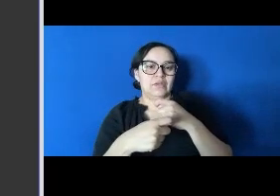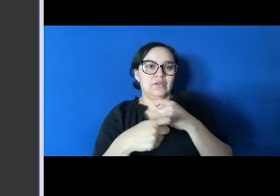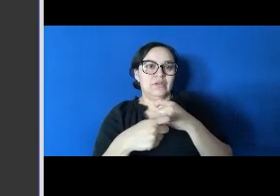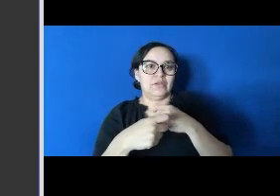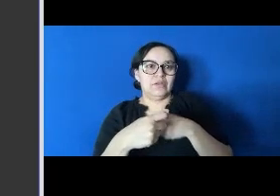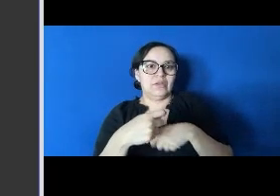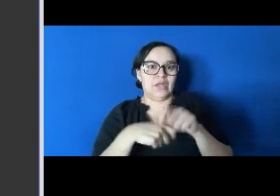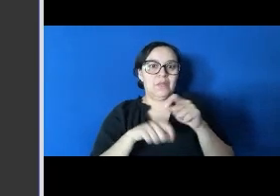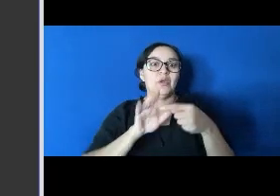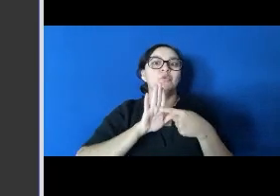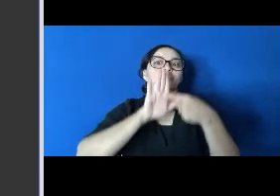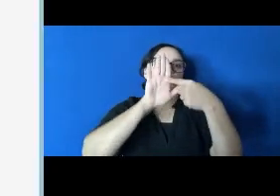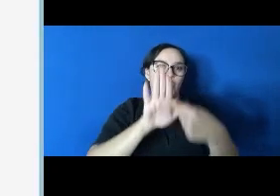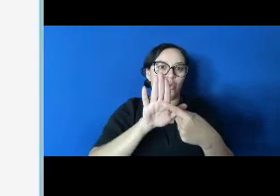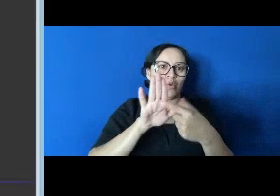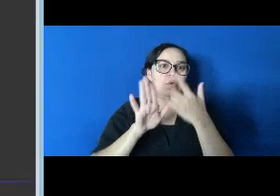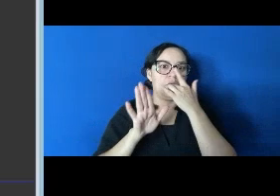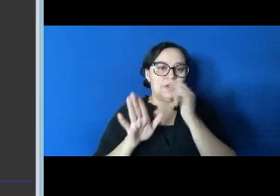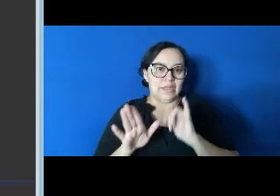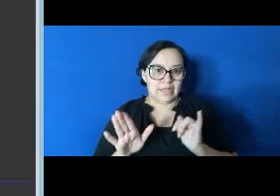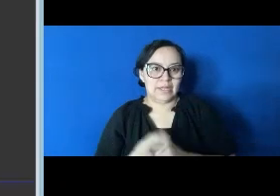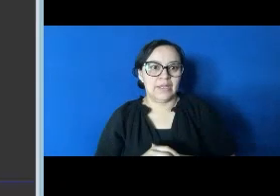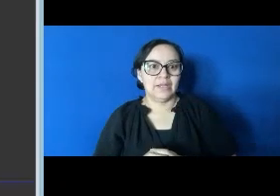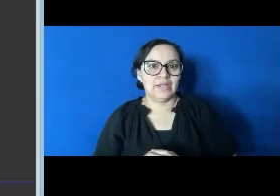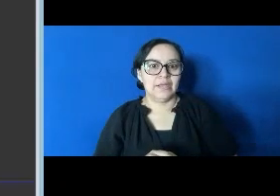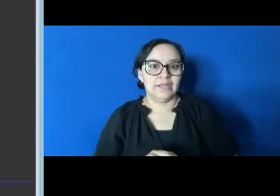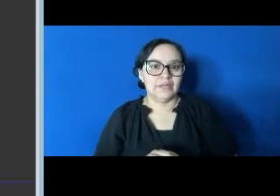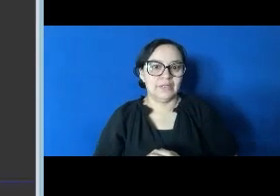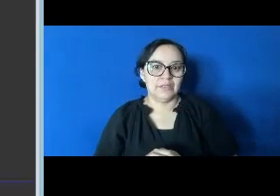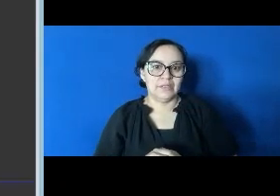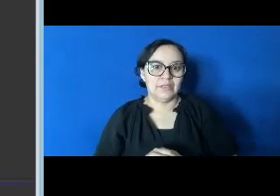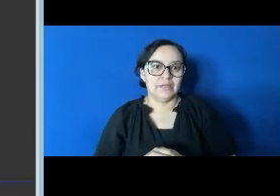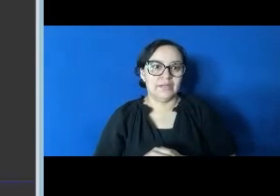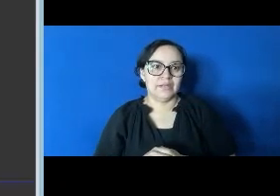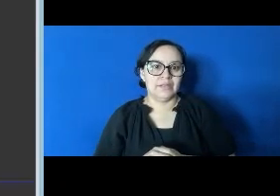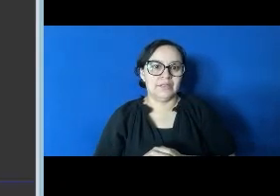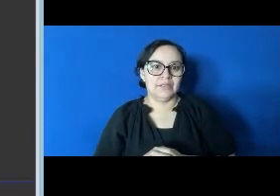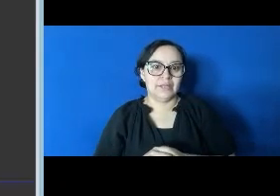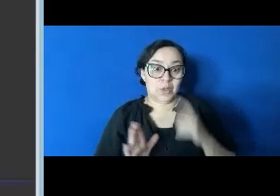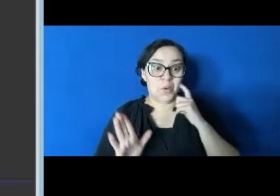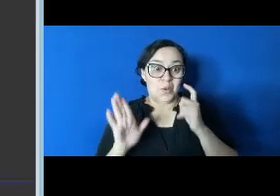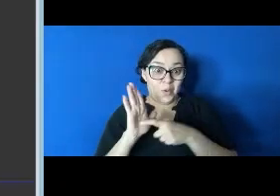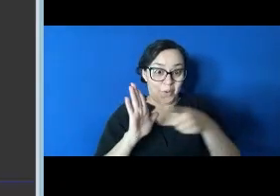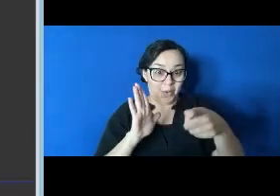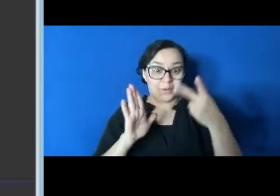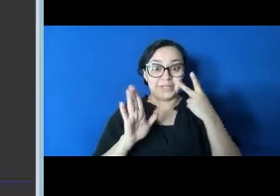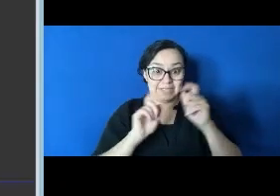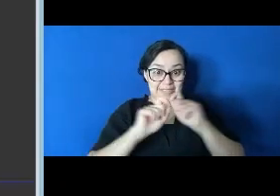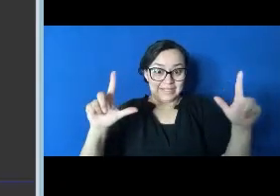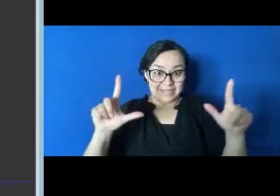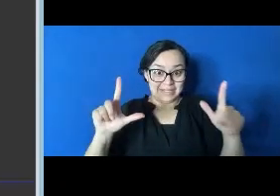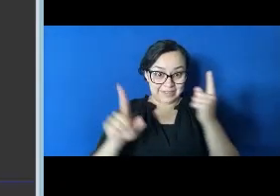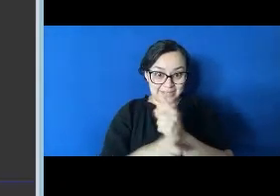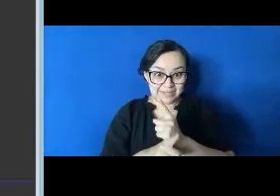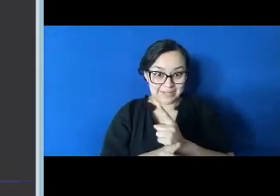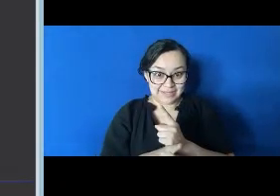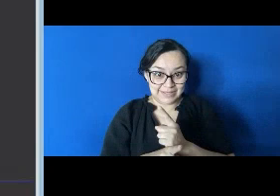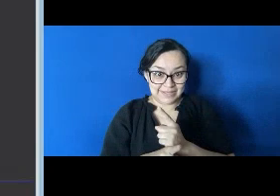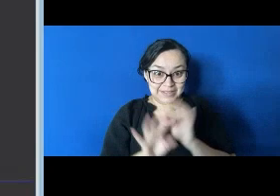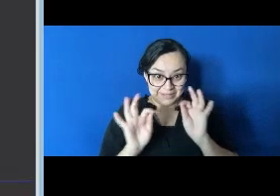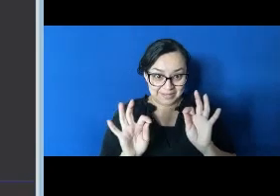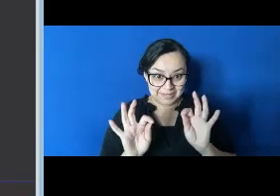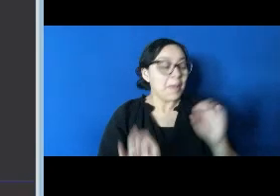going to herramienta. change to the En este tool. caso, In this case, cuando pueden ver la when herramienta, ¿correcto? you can see the tool, right? Sí,